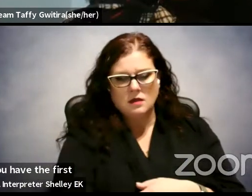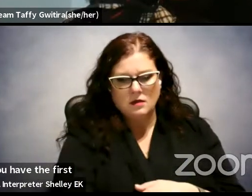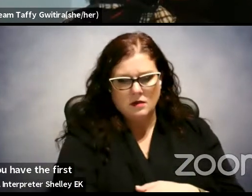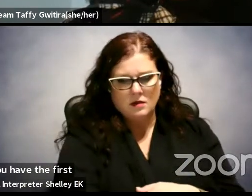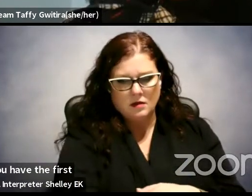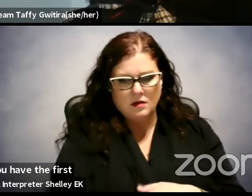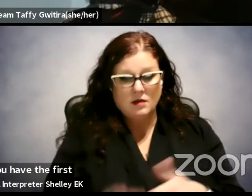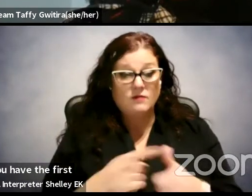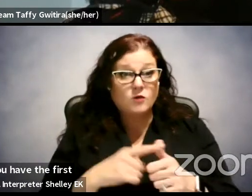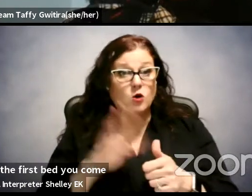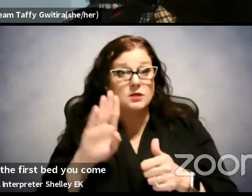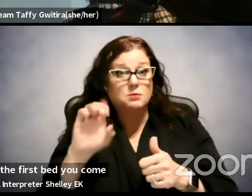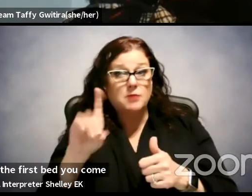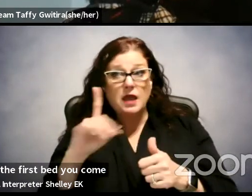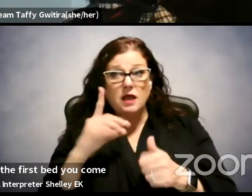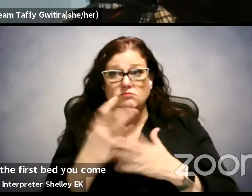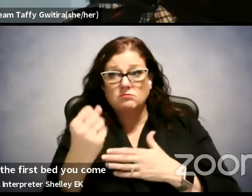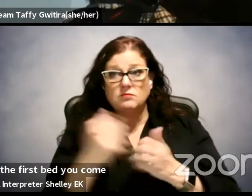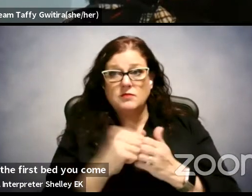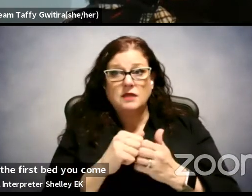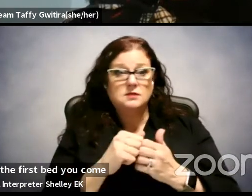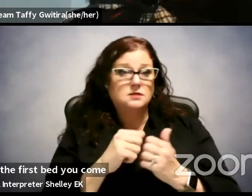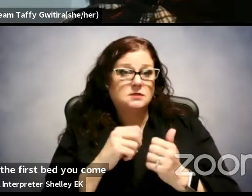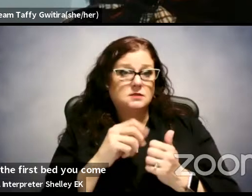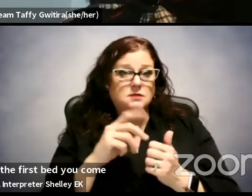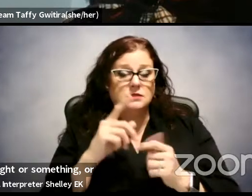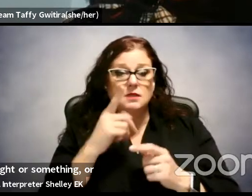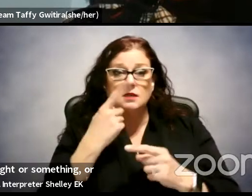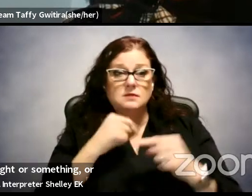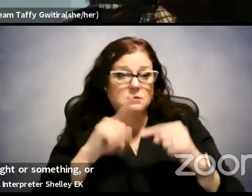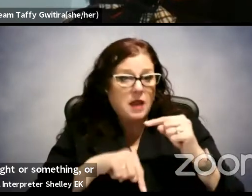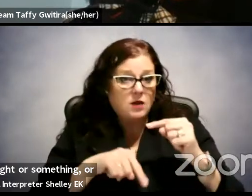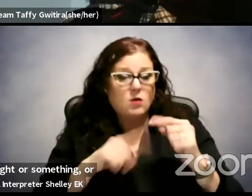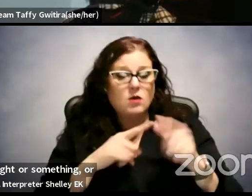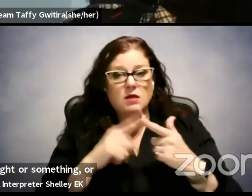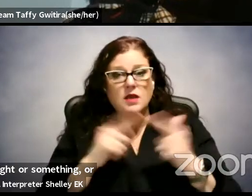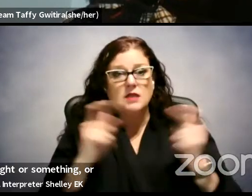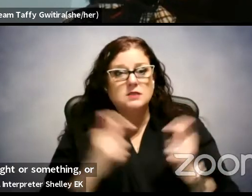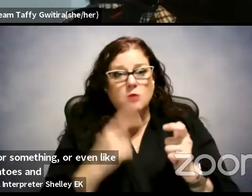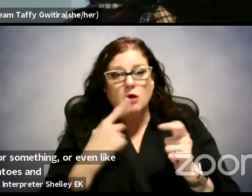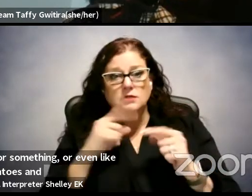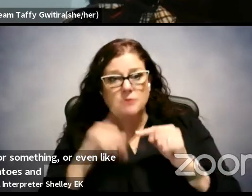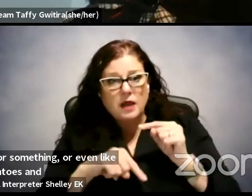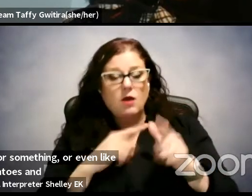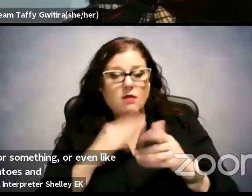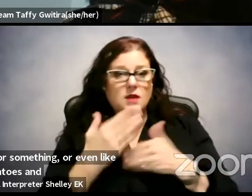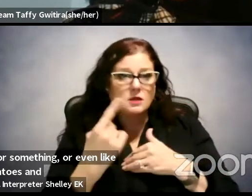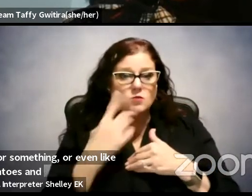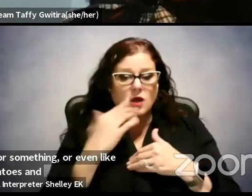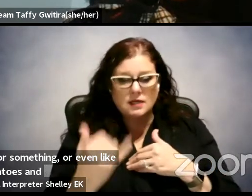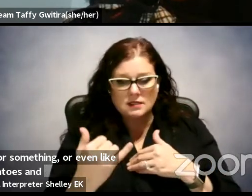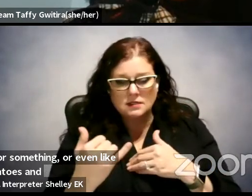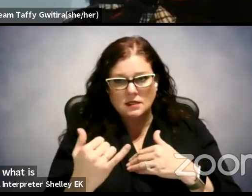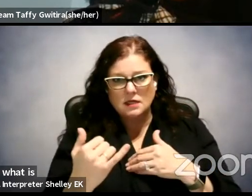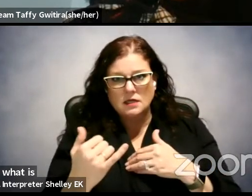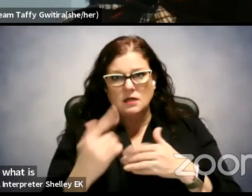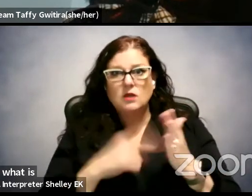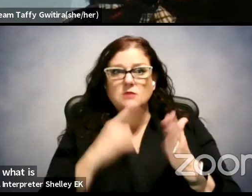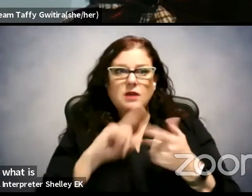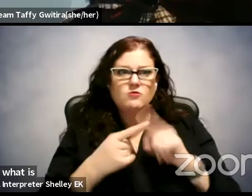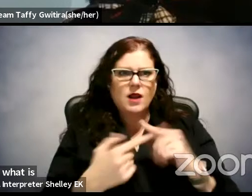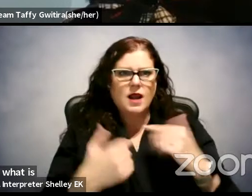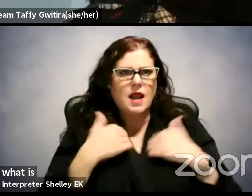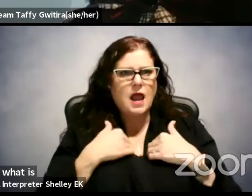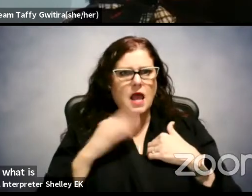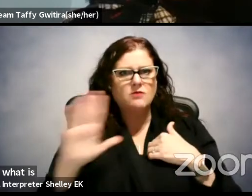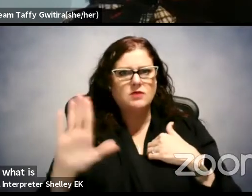out from, that's tomatoes, right? Or something, or you can like grow small tomatoes. And the next one is, what did my friend have